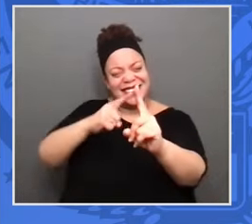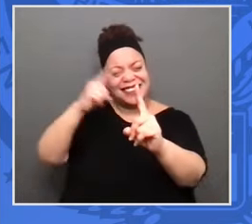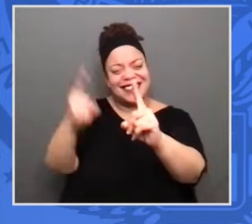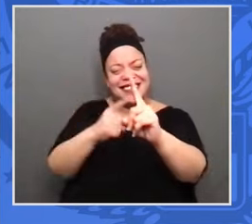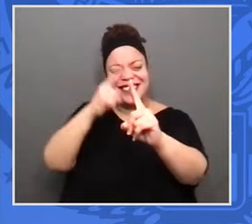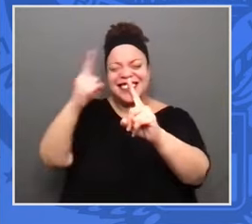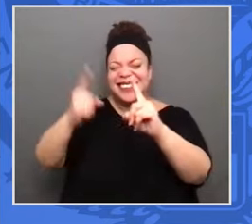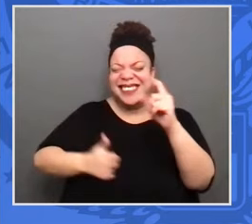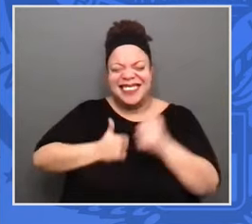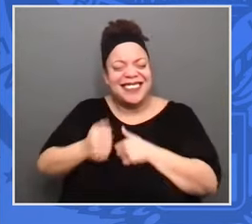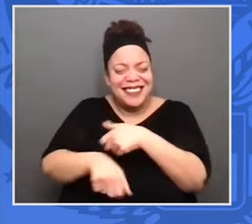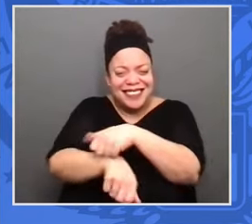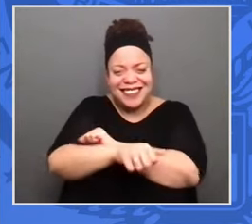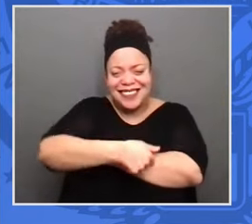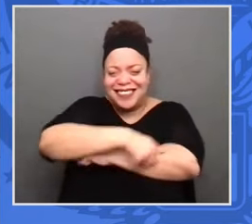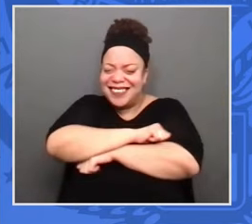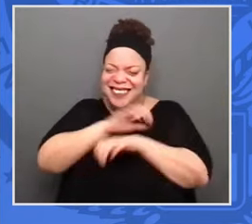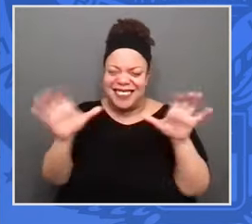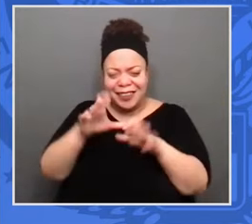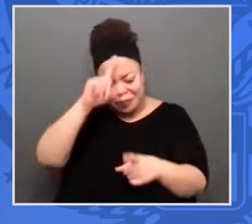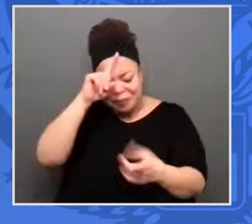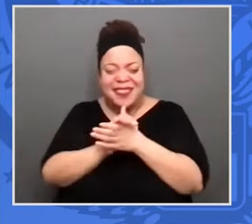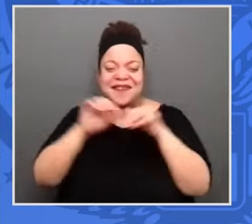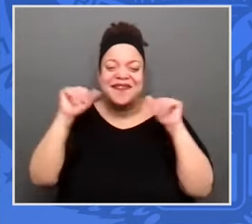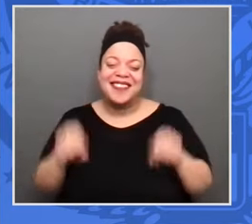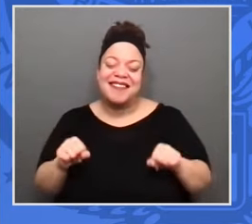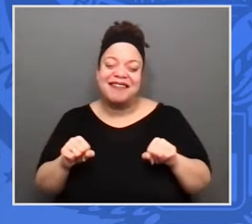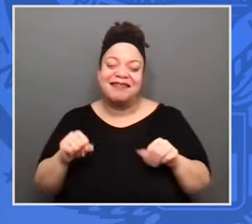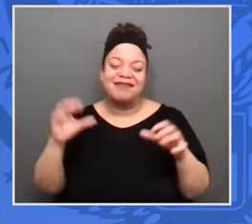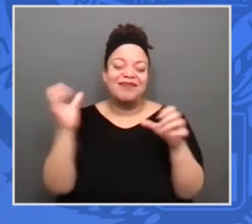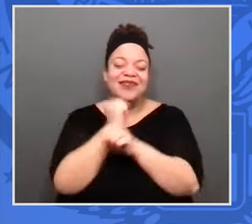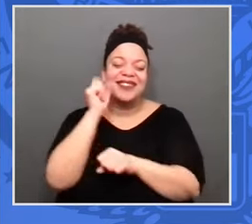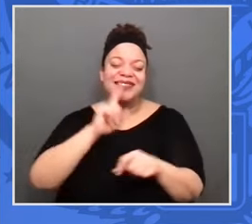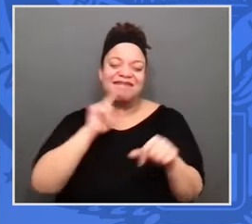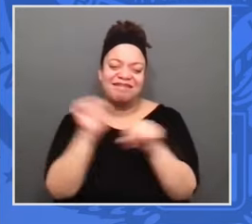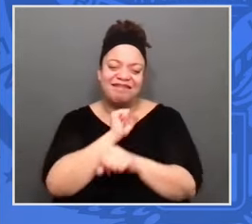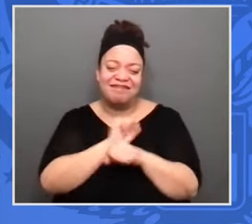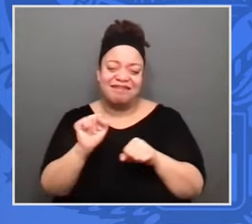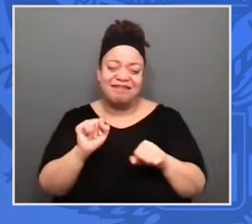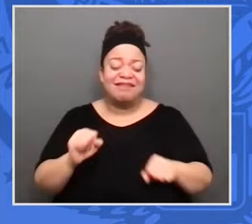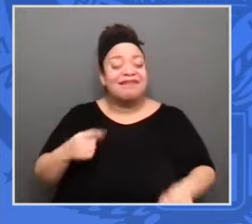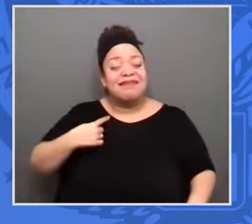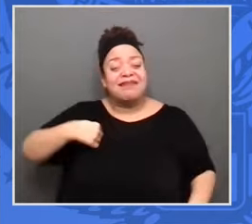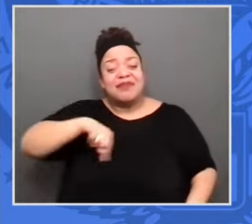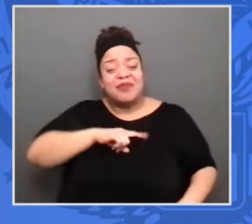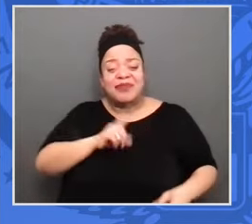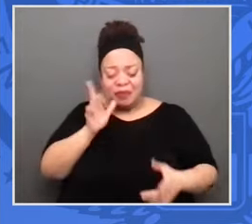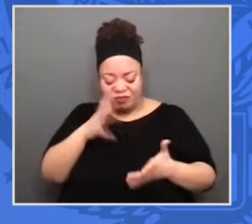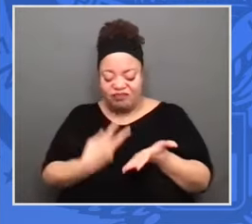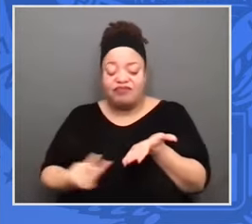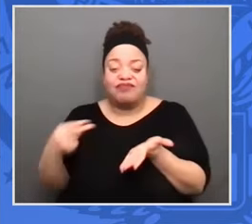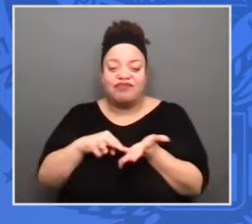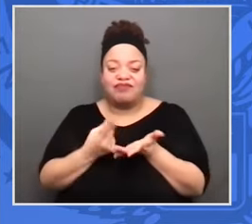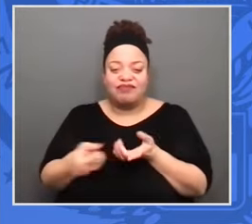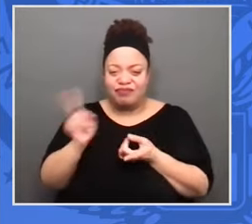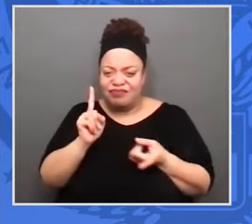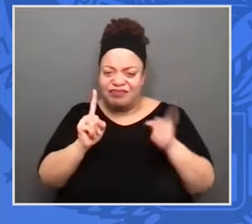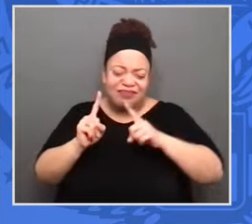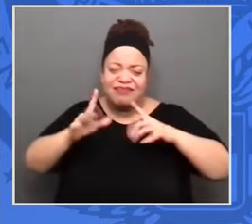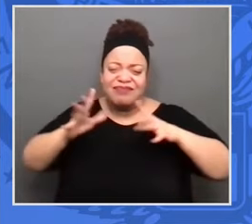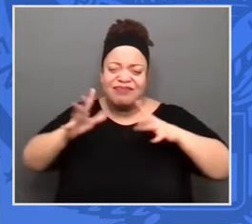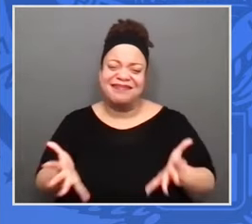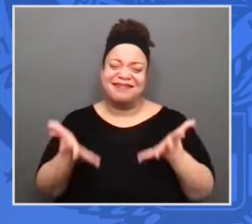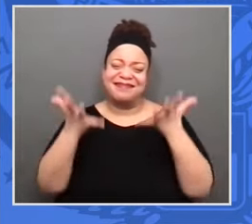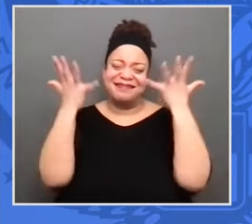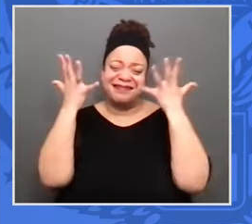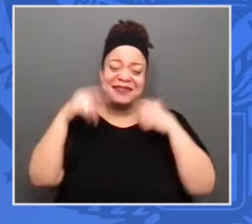we will rise up. This is American aspiration. In the middle of the Civil